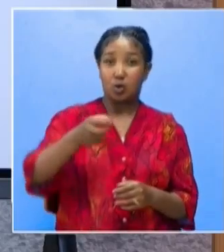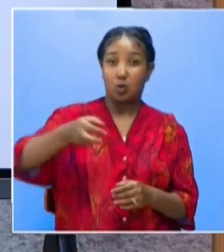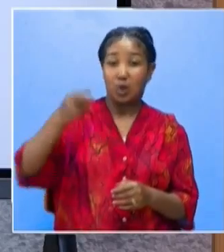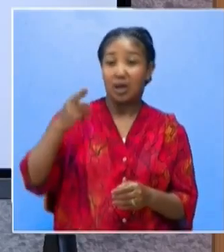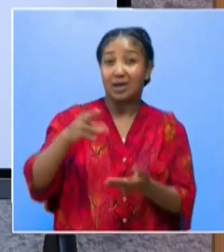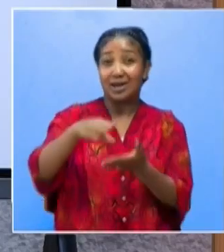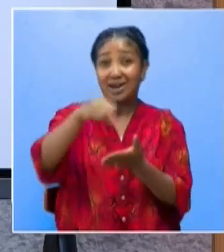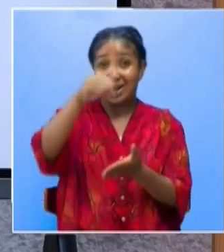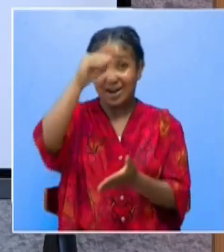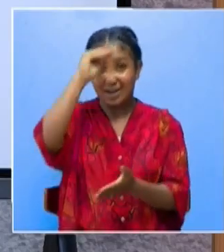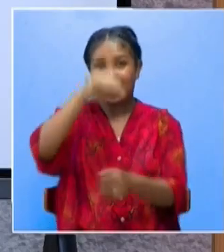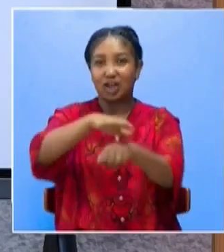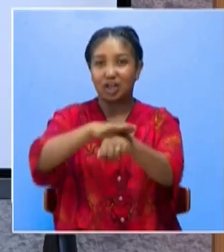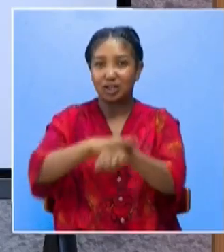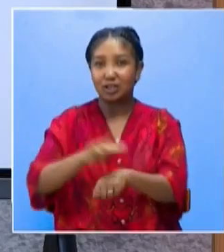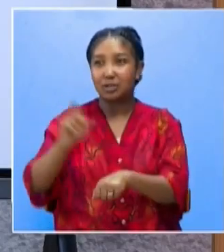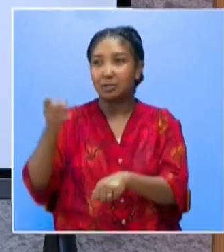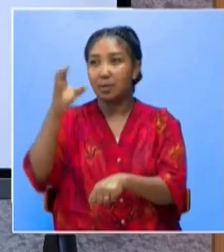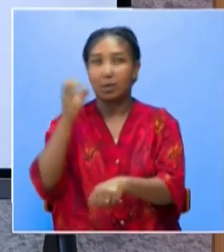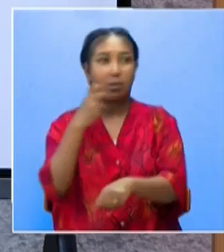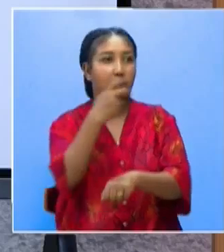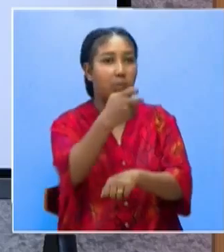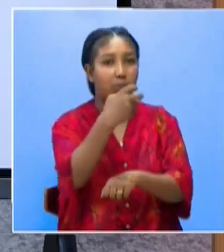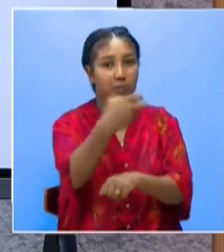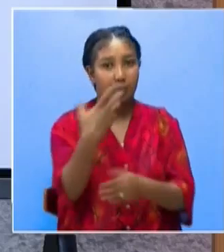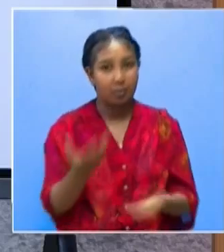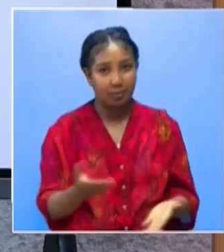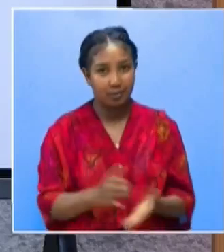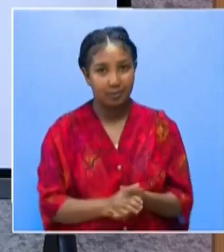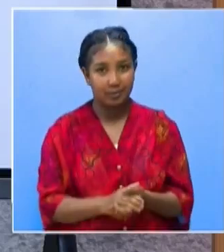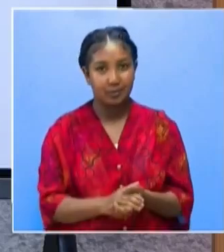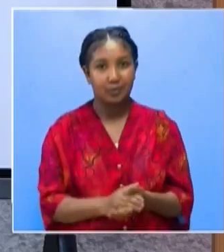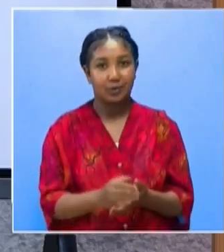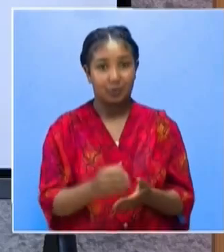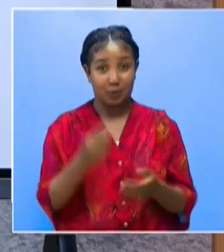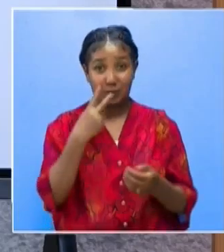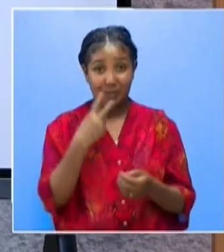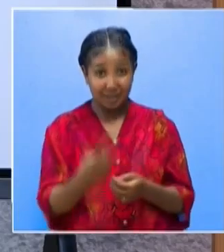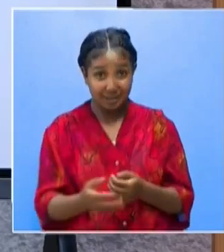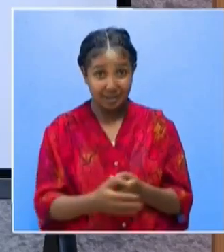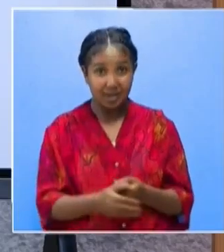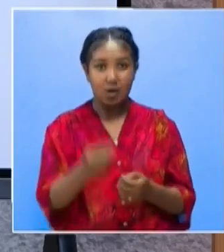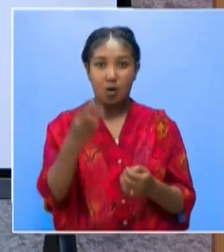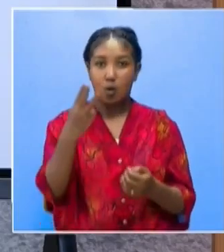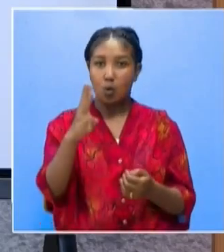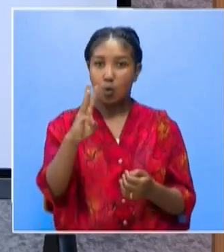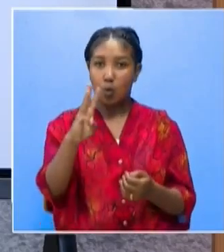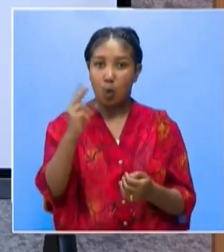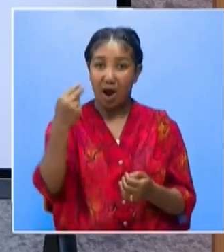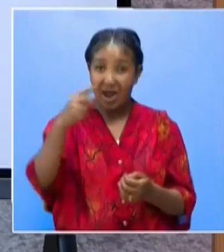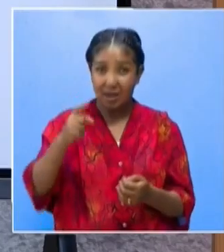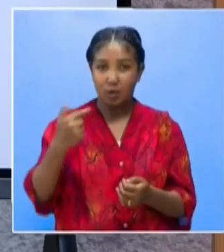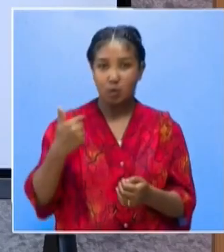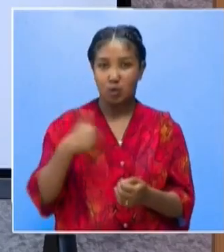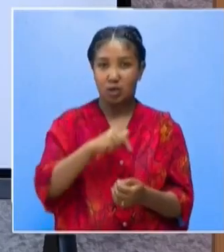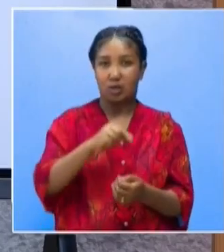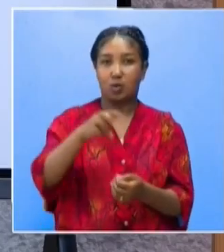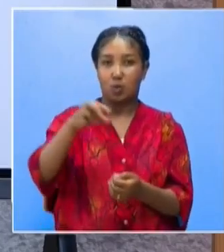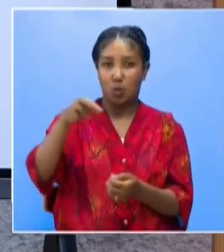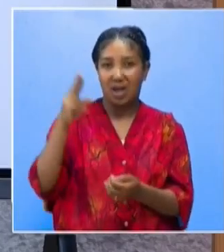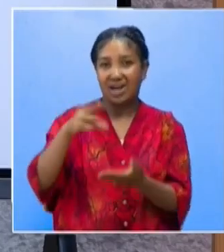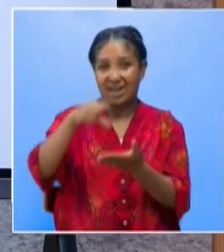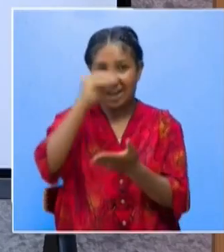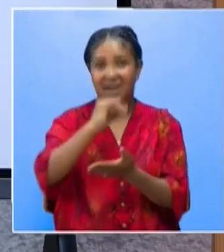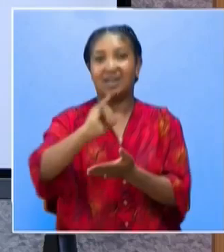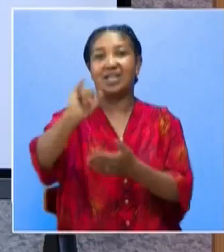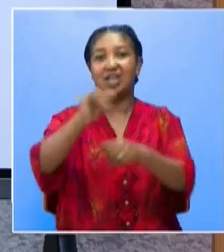English, somebody knocked the door. Here when we says, while we were learning English,